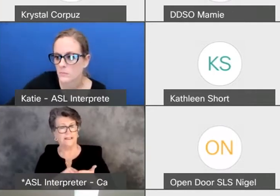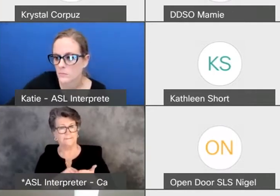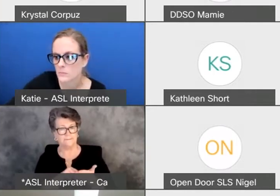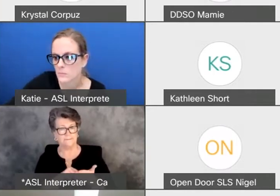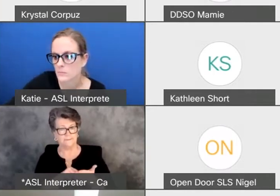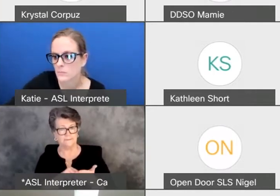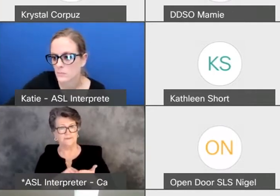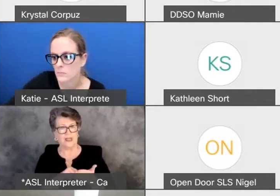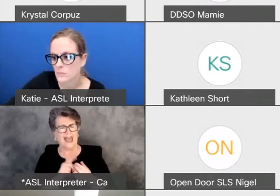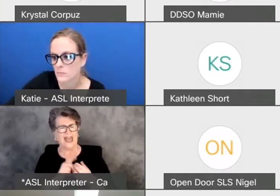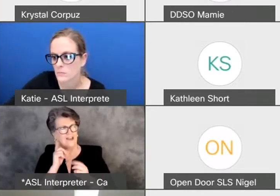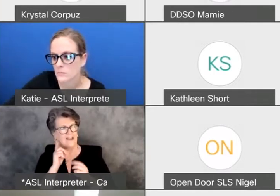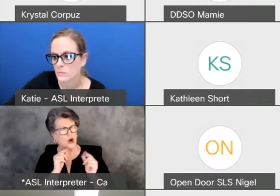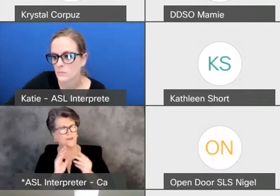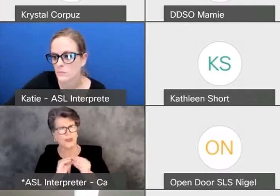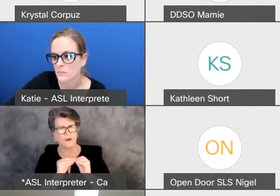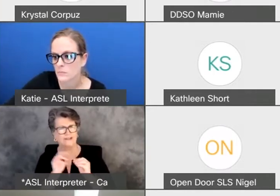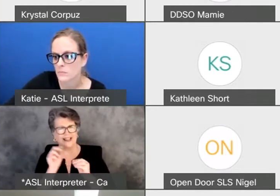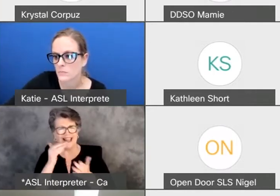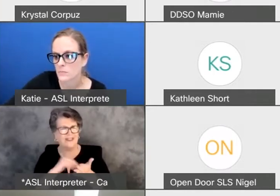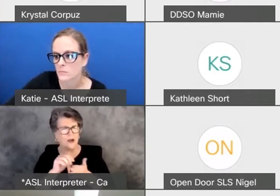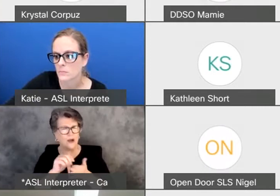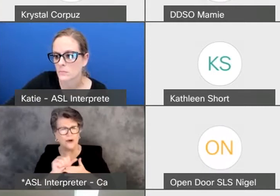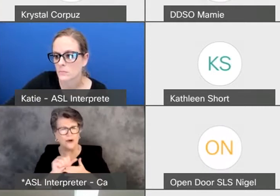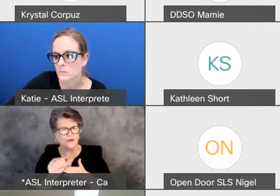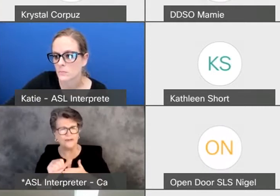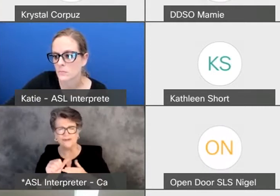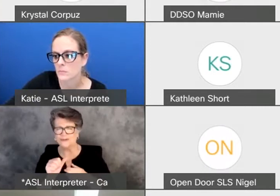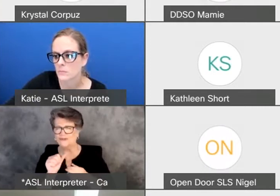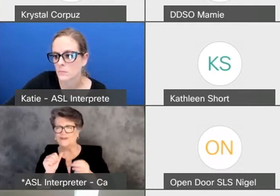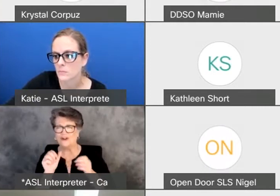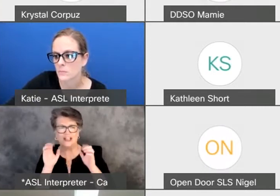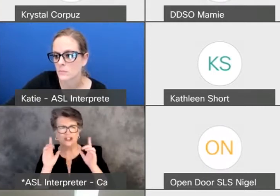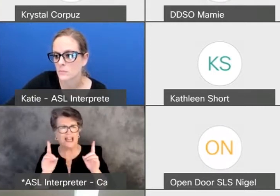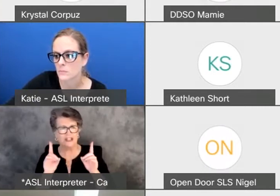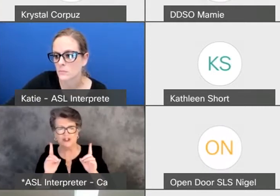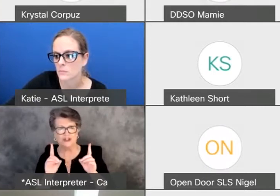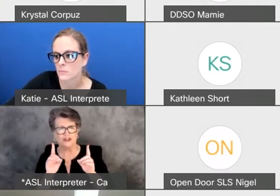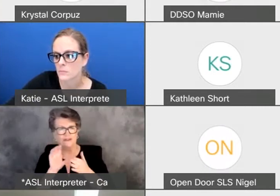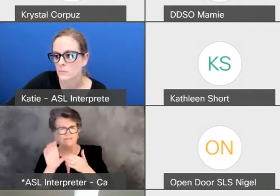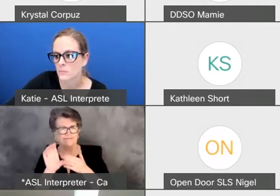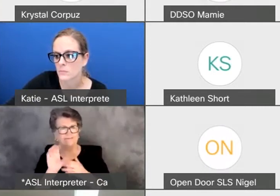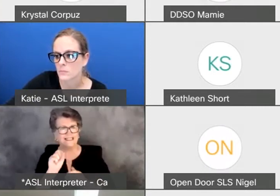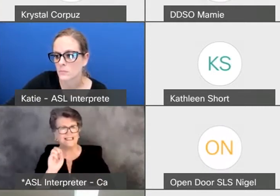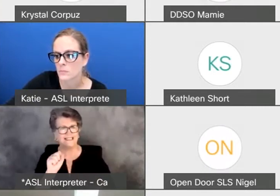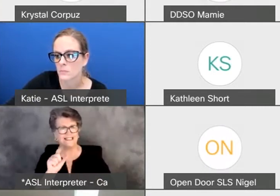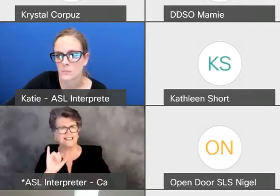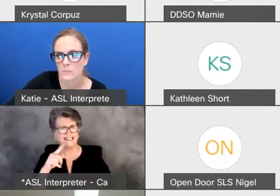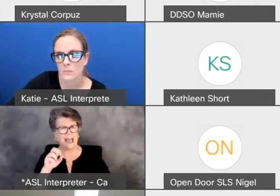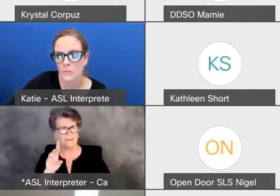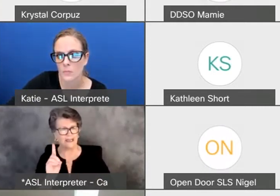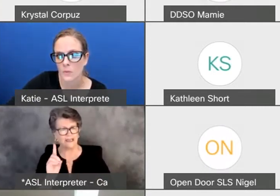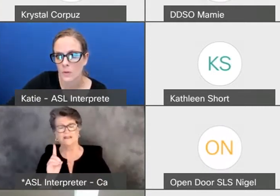I've heard numbers like $10,000 for like an educational stipend or something like that. So we'll see how that one gets